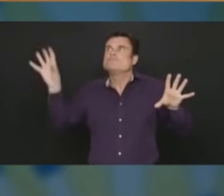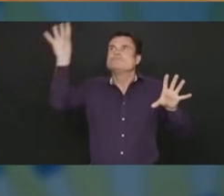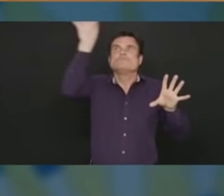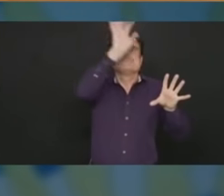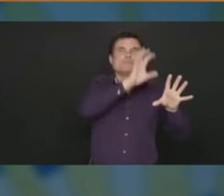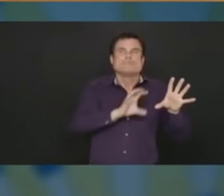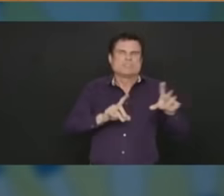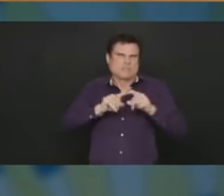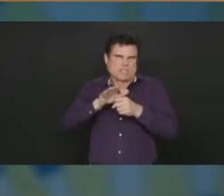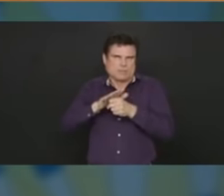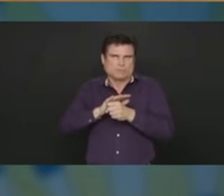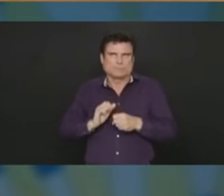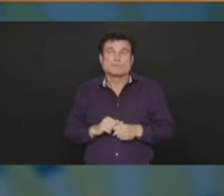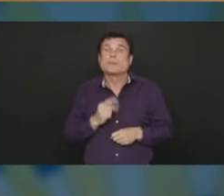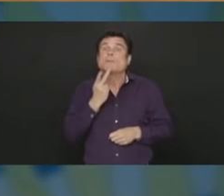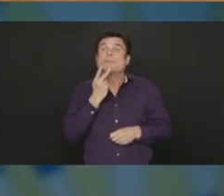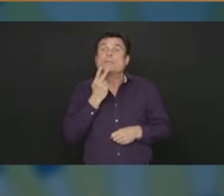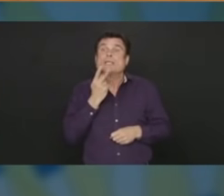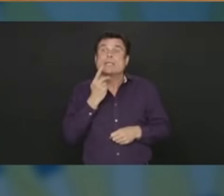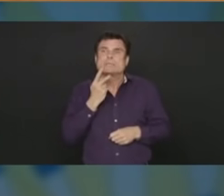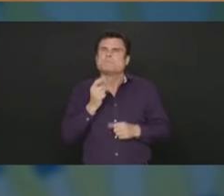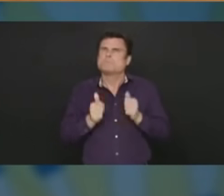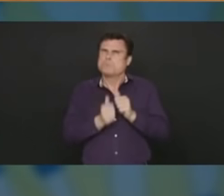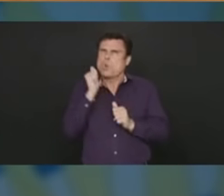been affected have been.